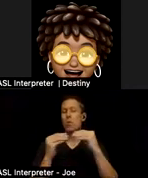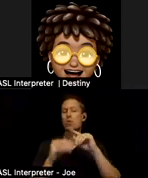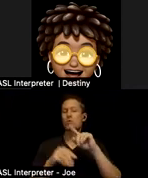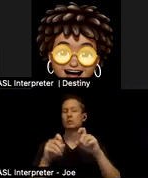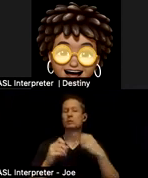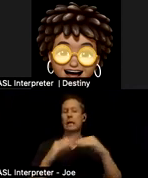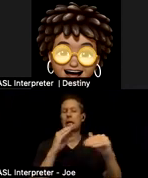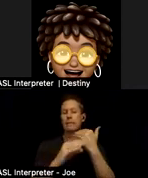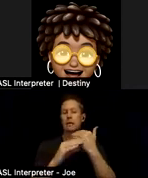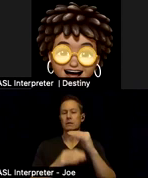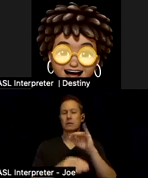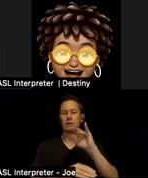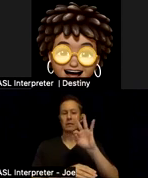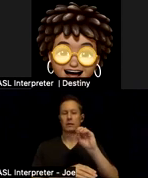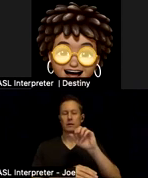us at